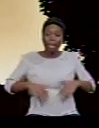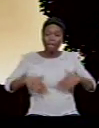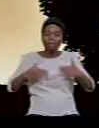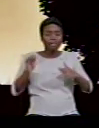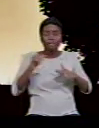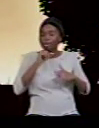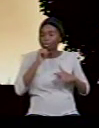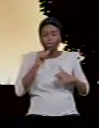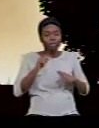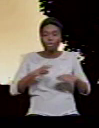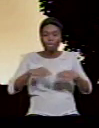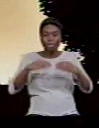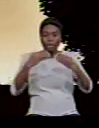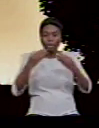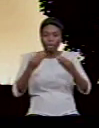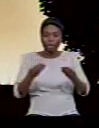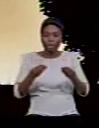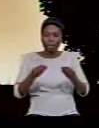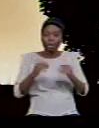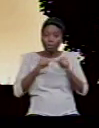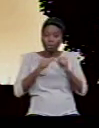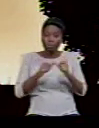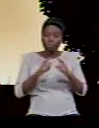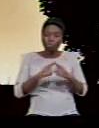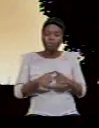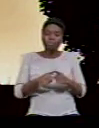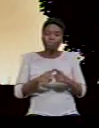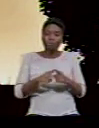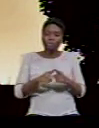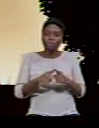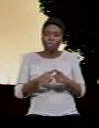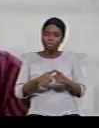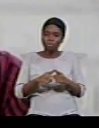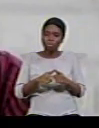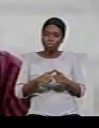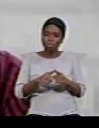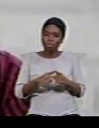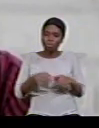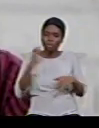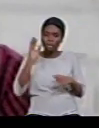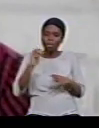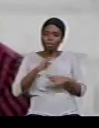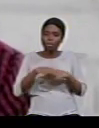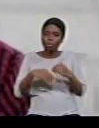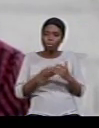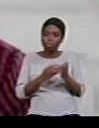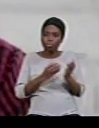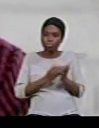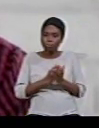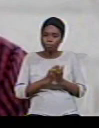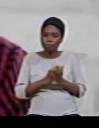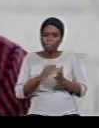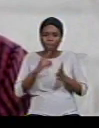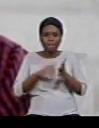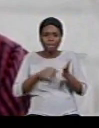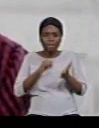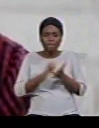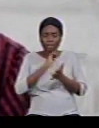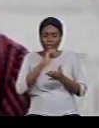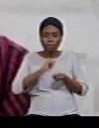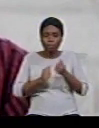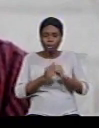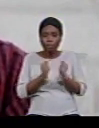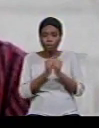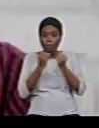not keep kneeling, submitting unto him all throughout their lives. That's the problem with many people. At